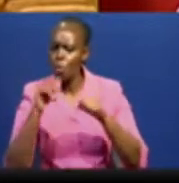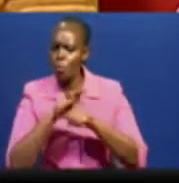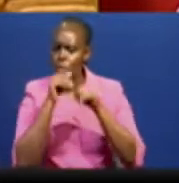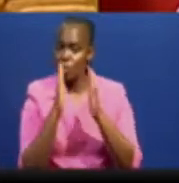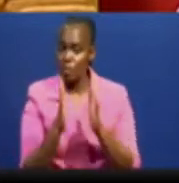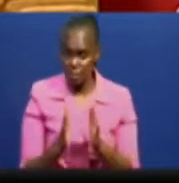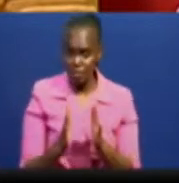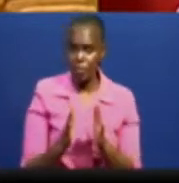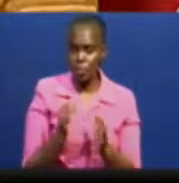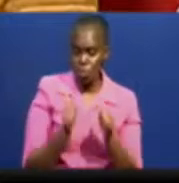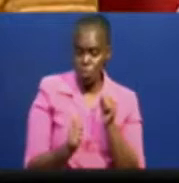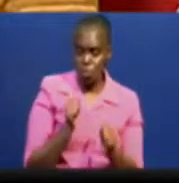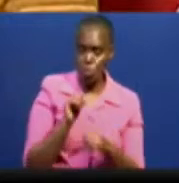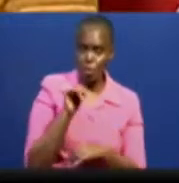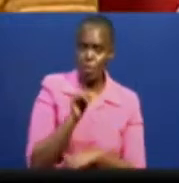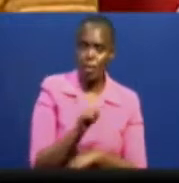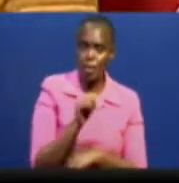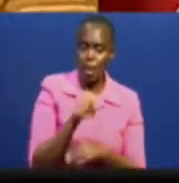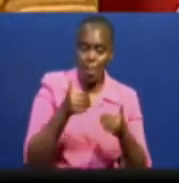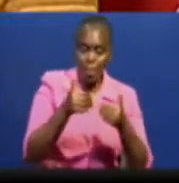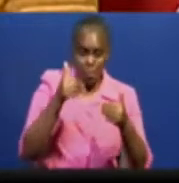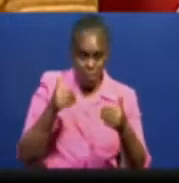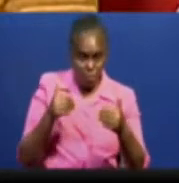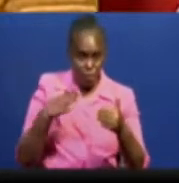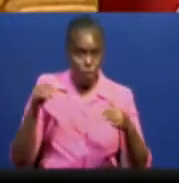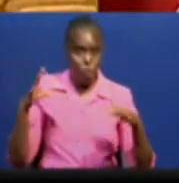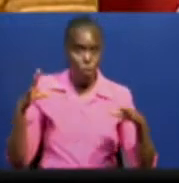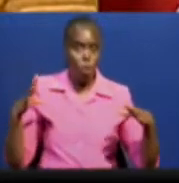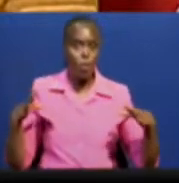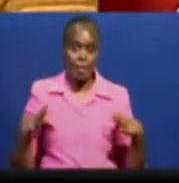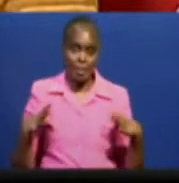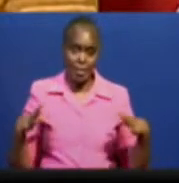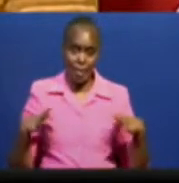majority, which was that before we go on recess,